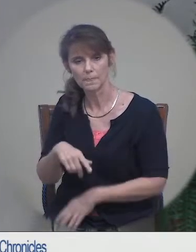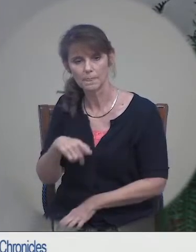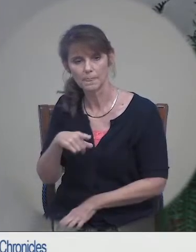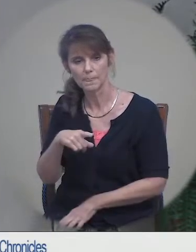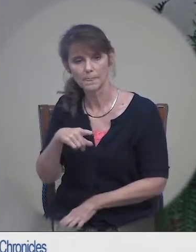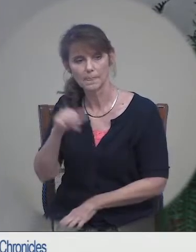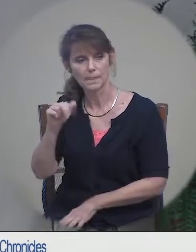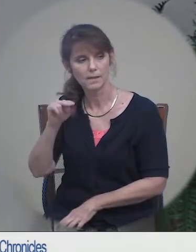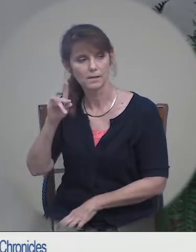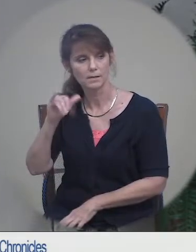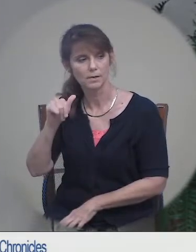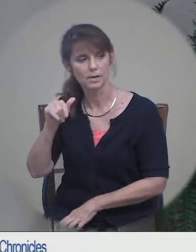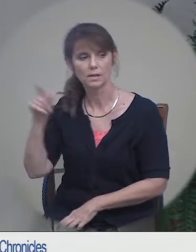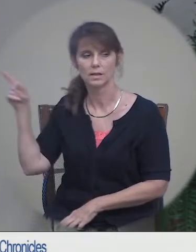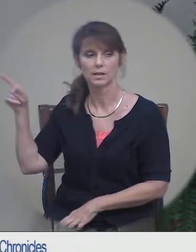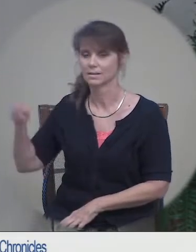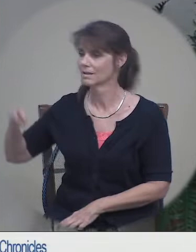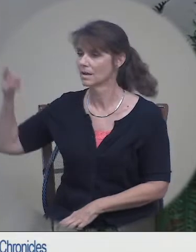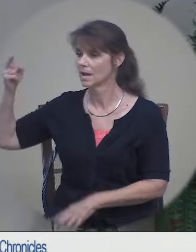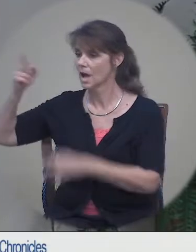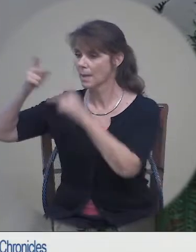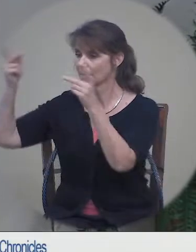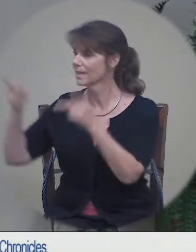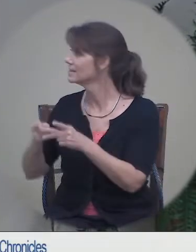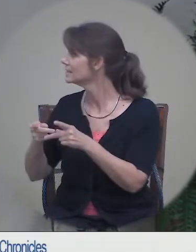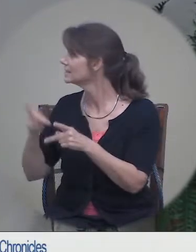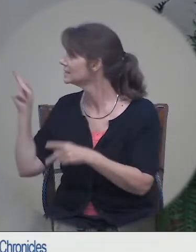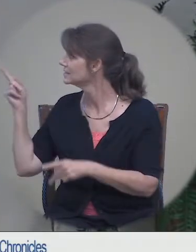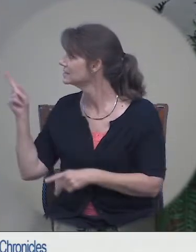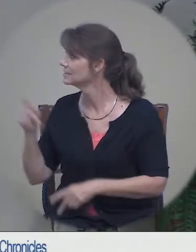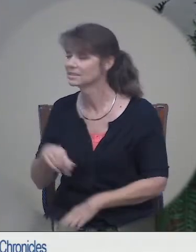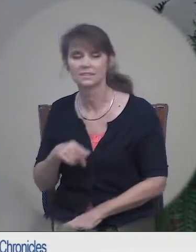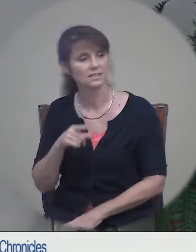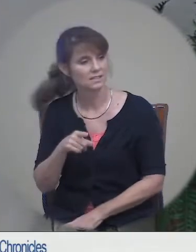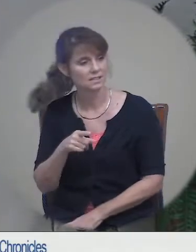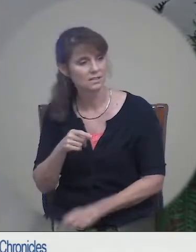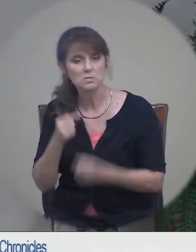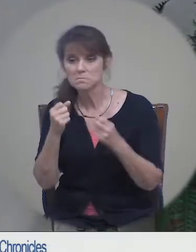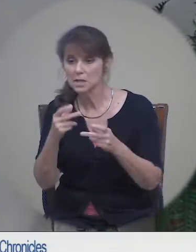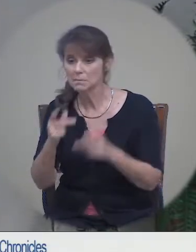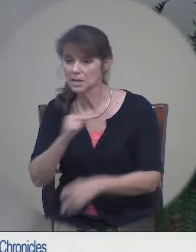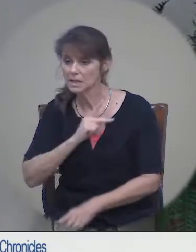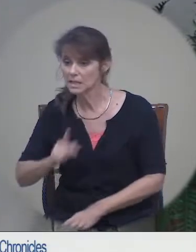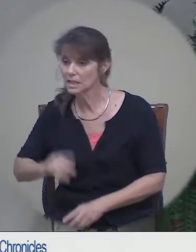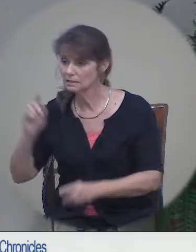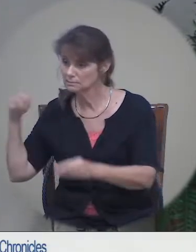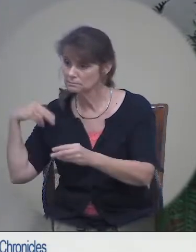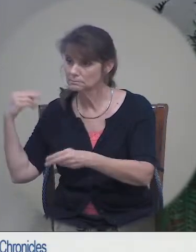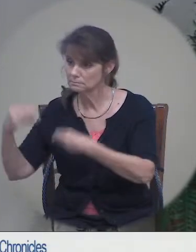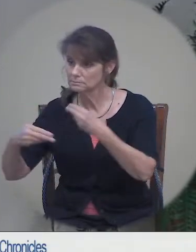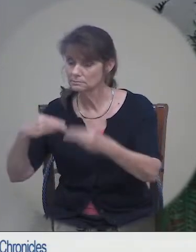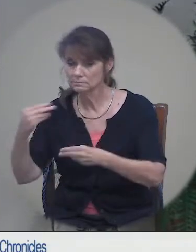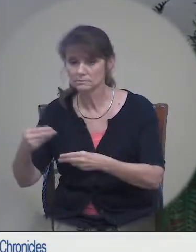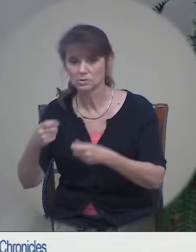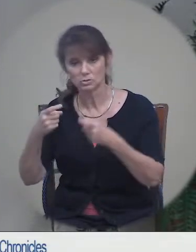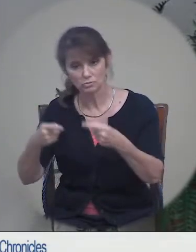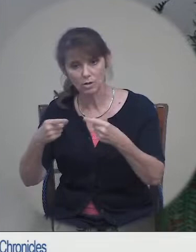Andy? Okay. We had so many kings that struggled with getting to that point because I think they